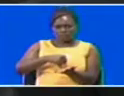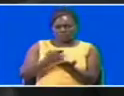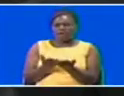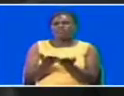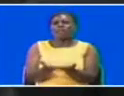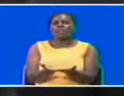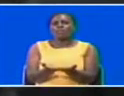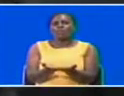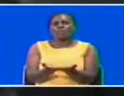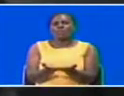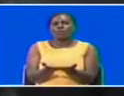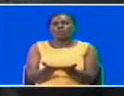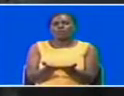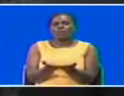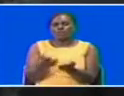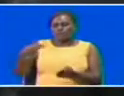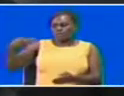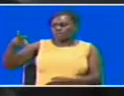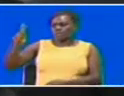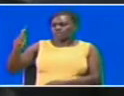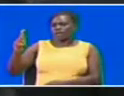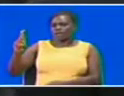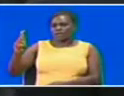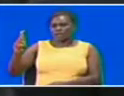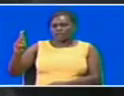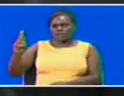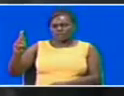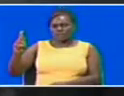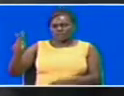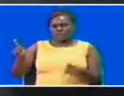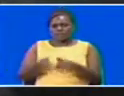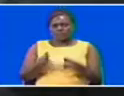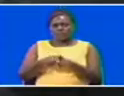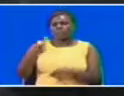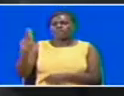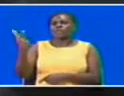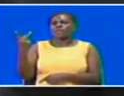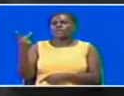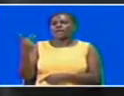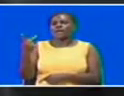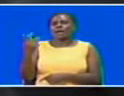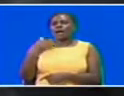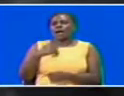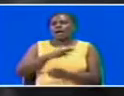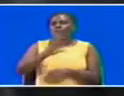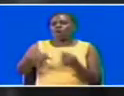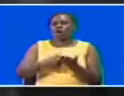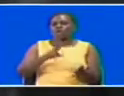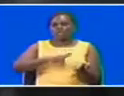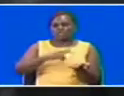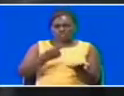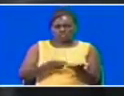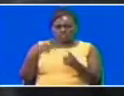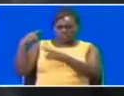available human resources in general. The Kenyan is very well educated. There's also a lot of entrepreneurial